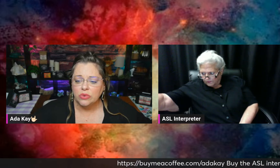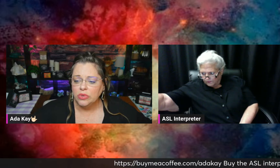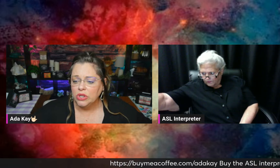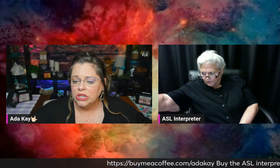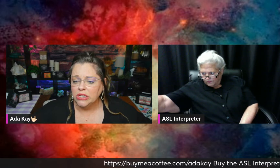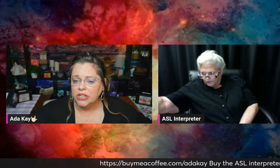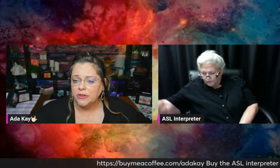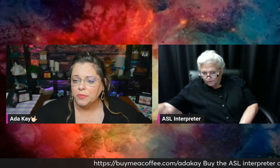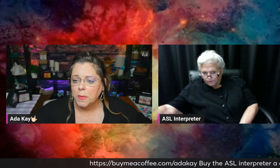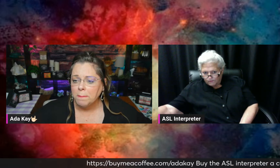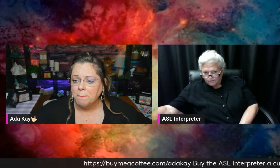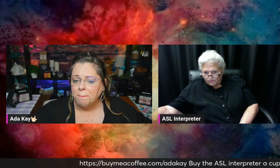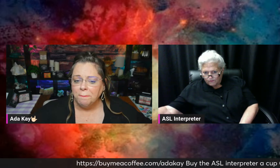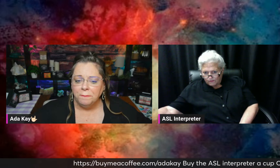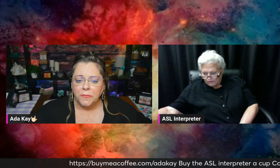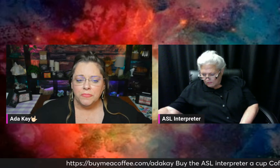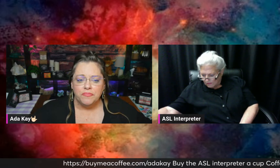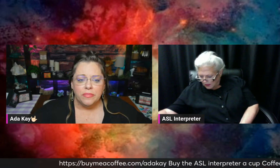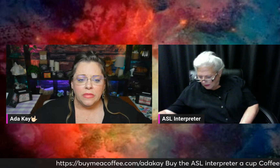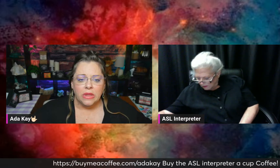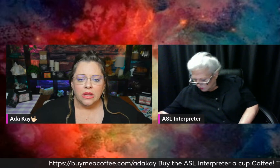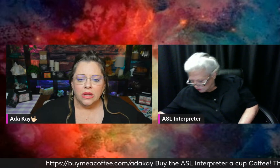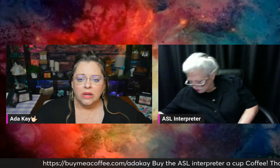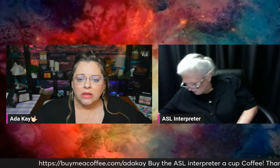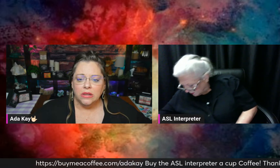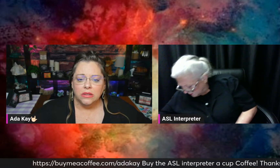what's going on out there.